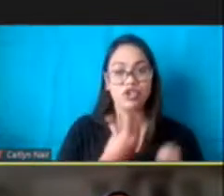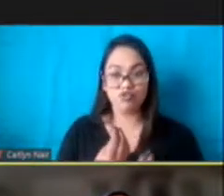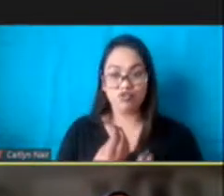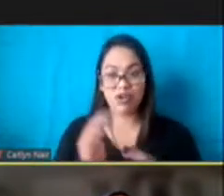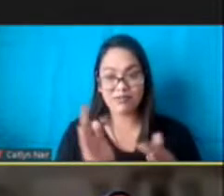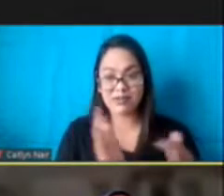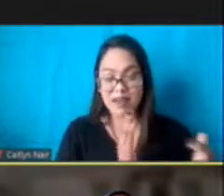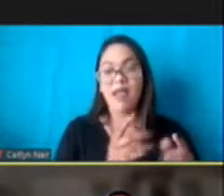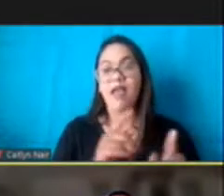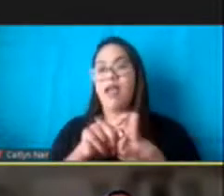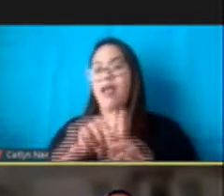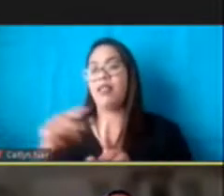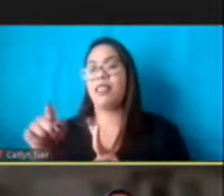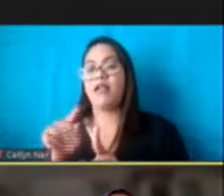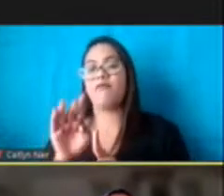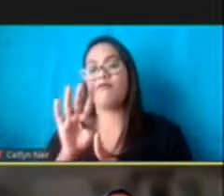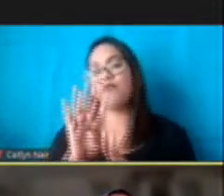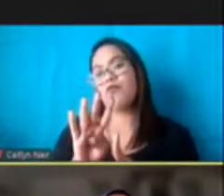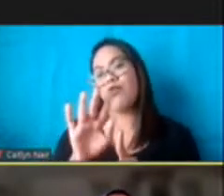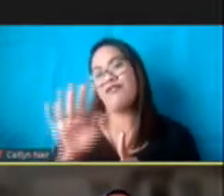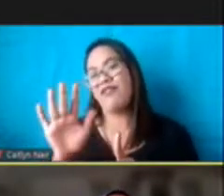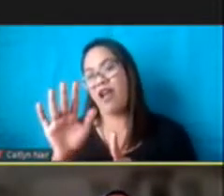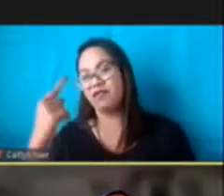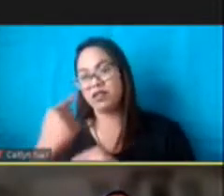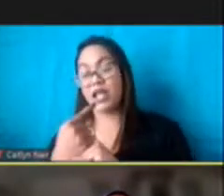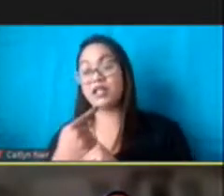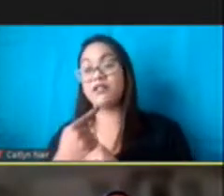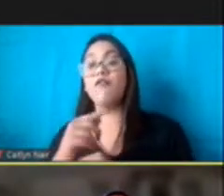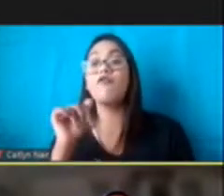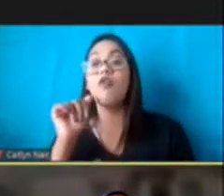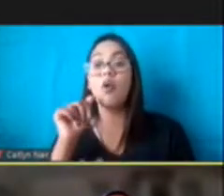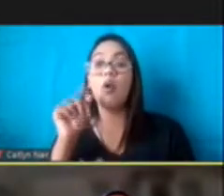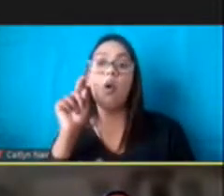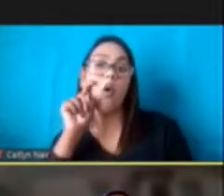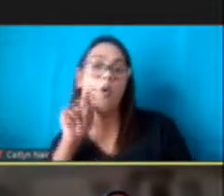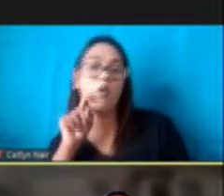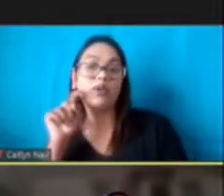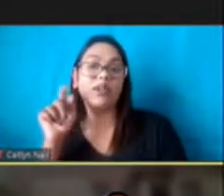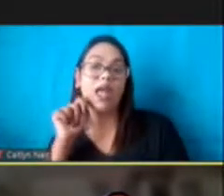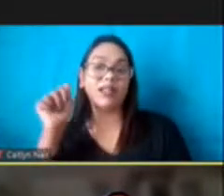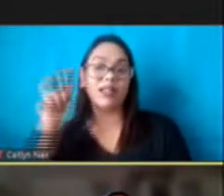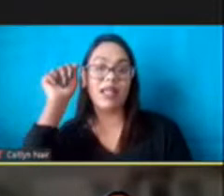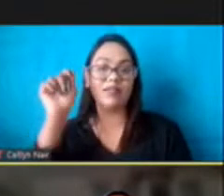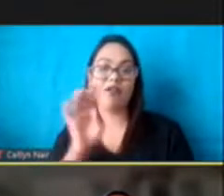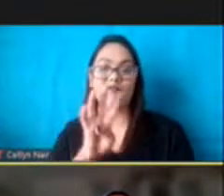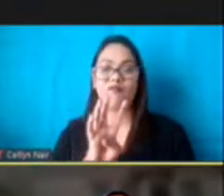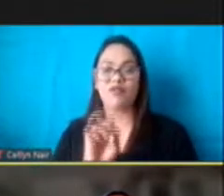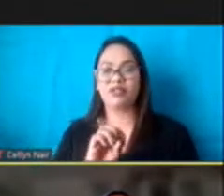adults. When you look at the percentage of admissions that were severe, you